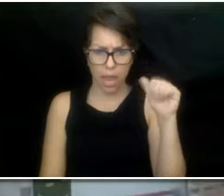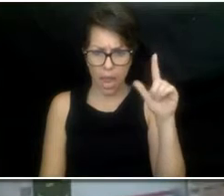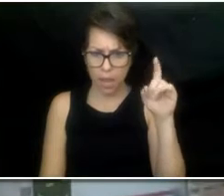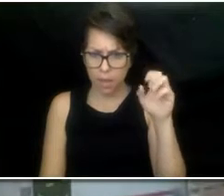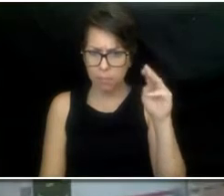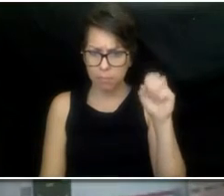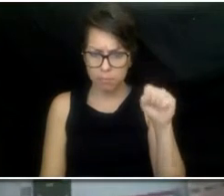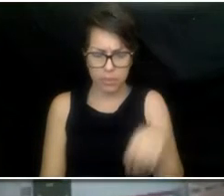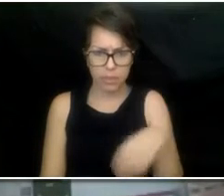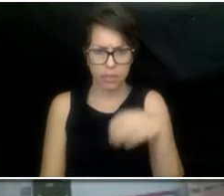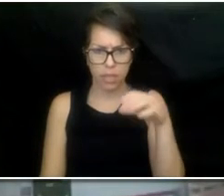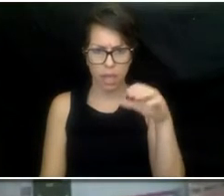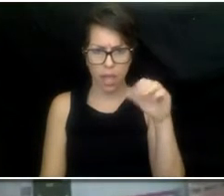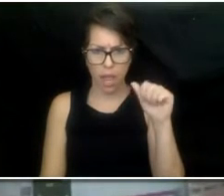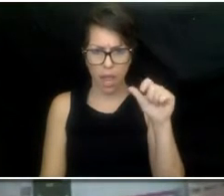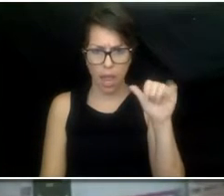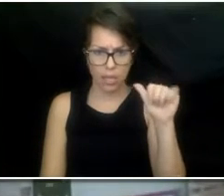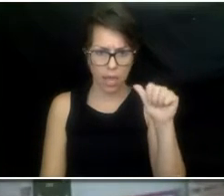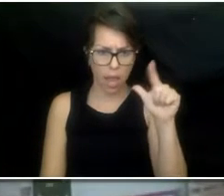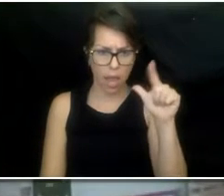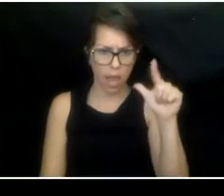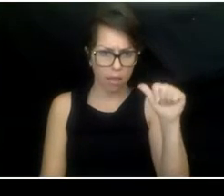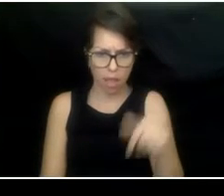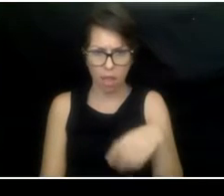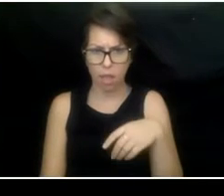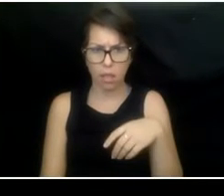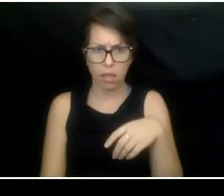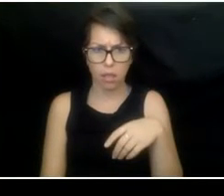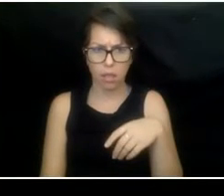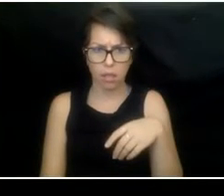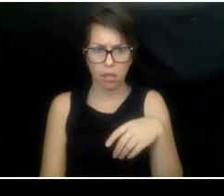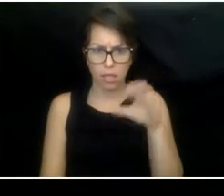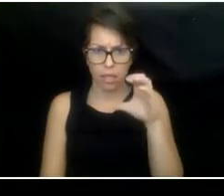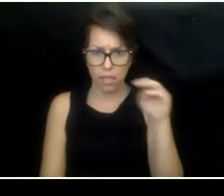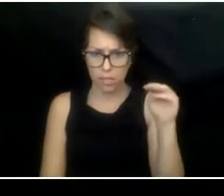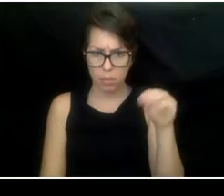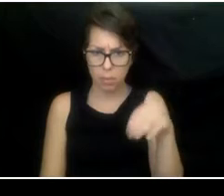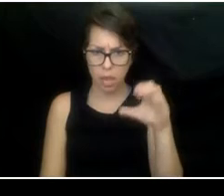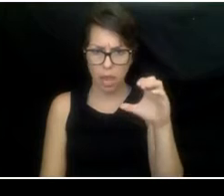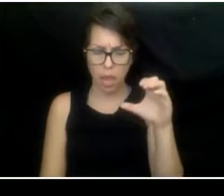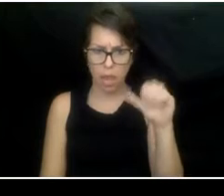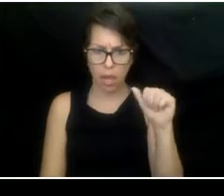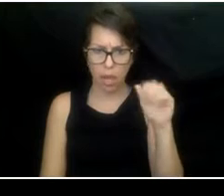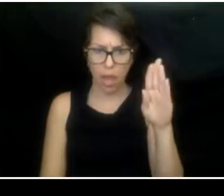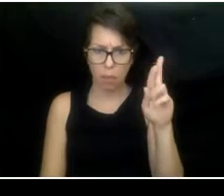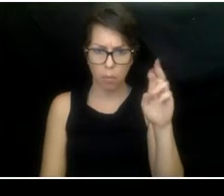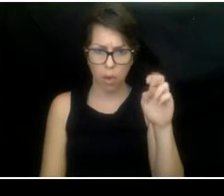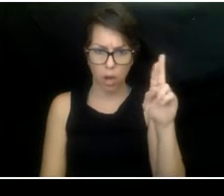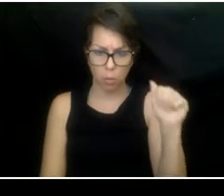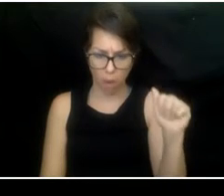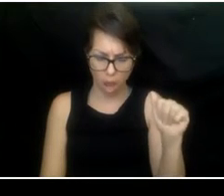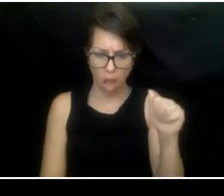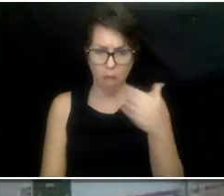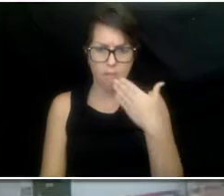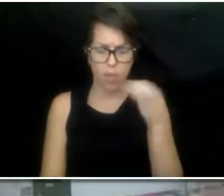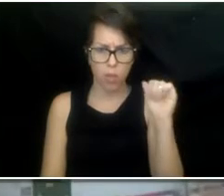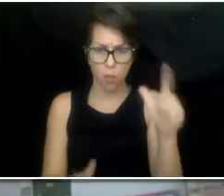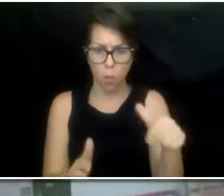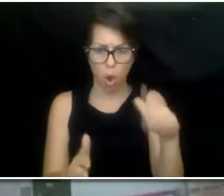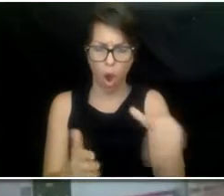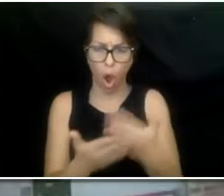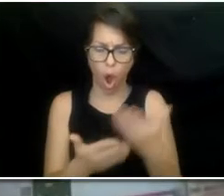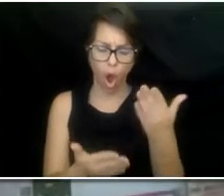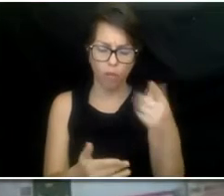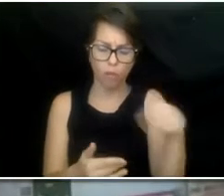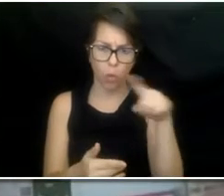Brandon um is here I believe council member council member joer is here as well oh yes council